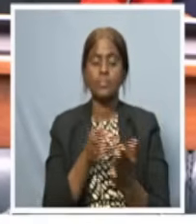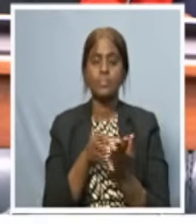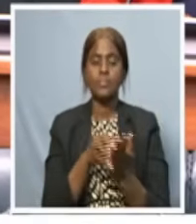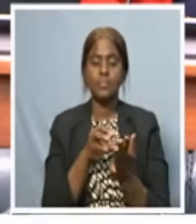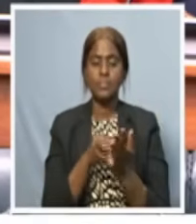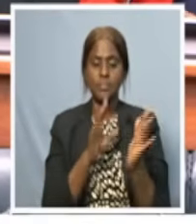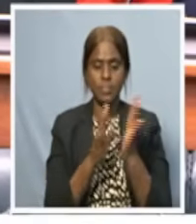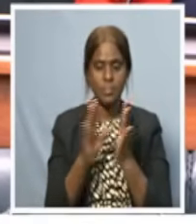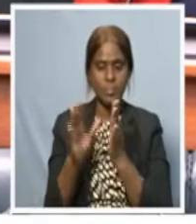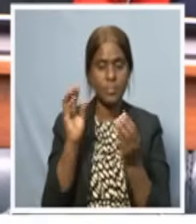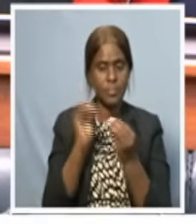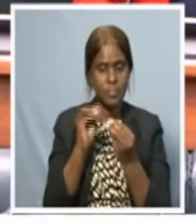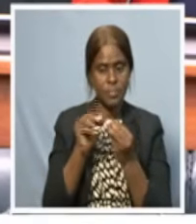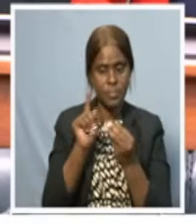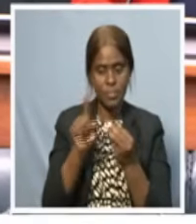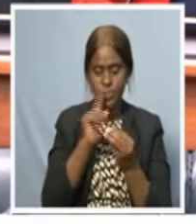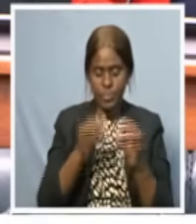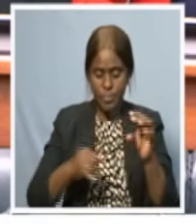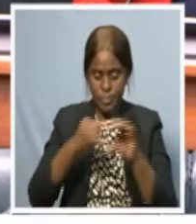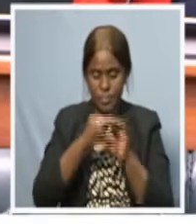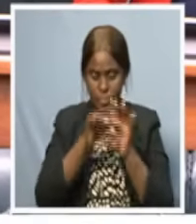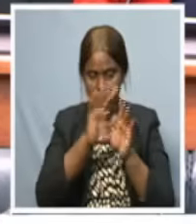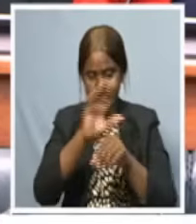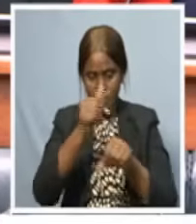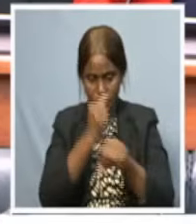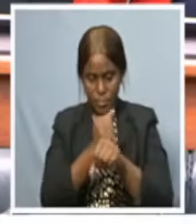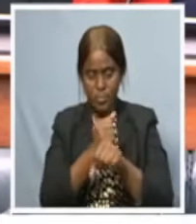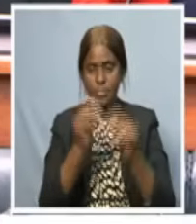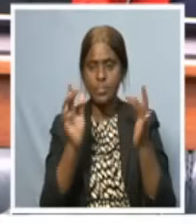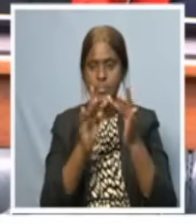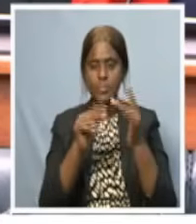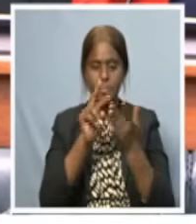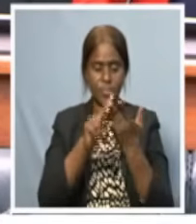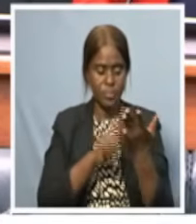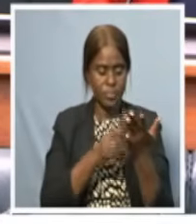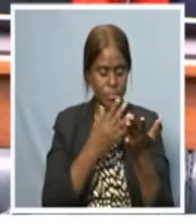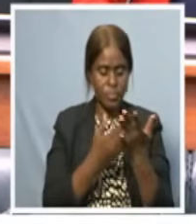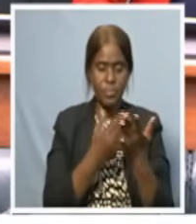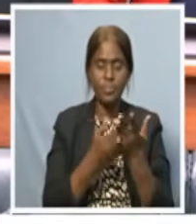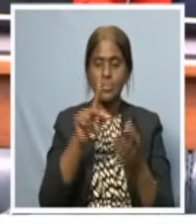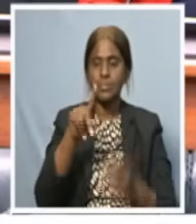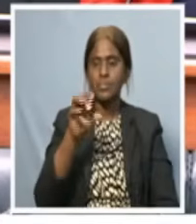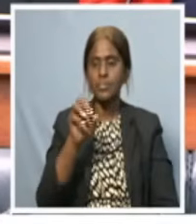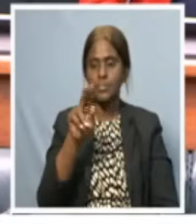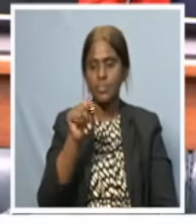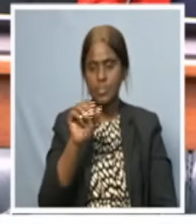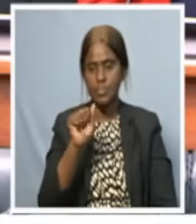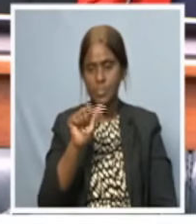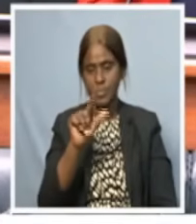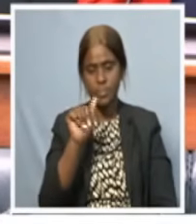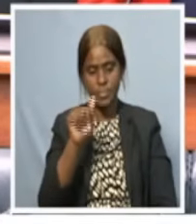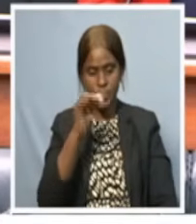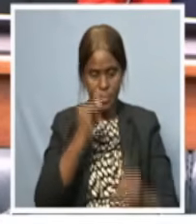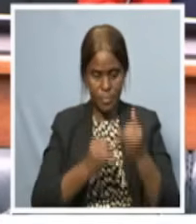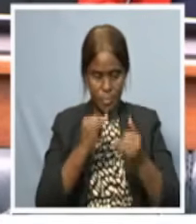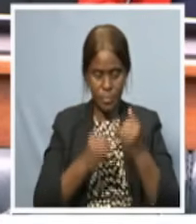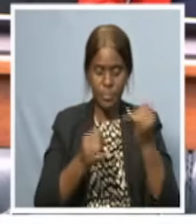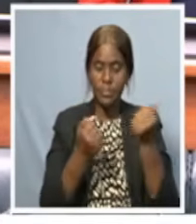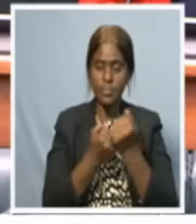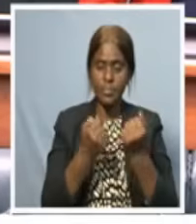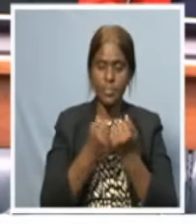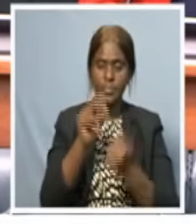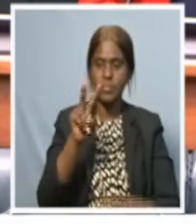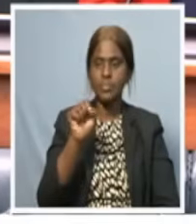cases. The plan further includes the establishment of online reporting portals, end-to-end victim